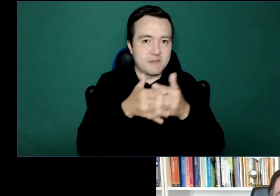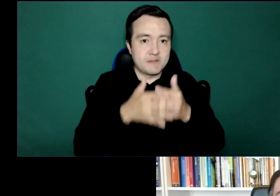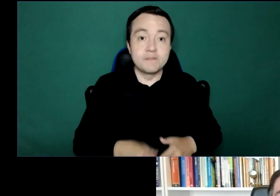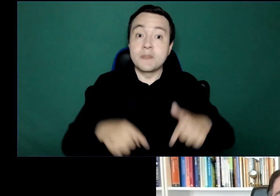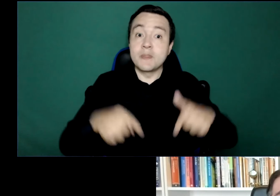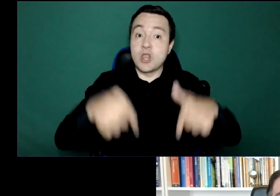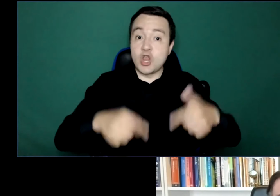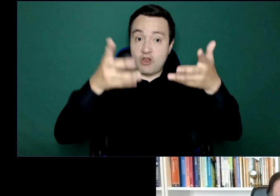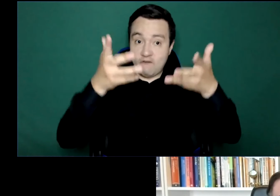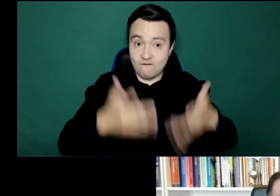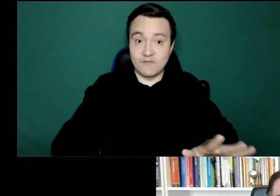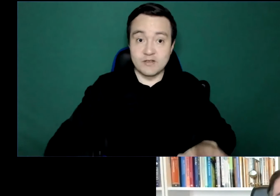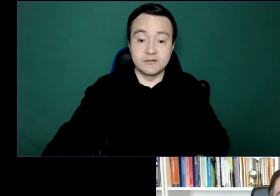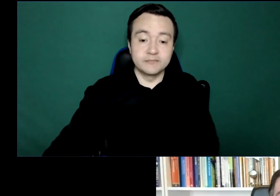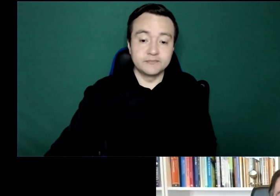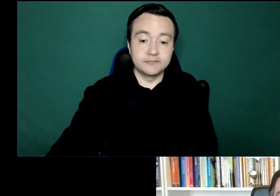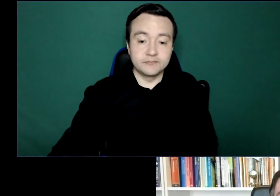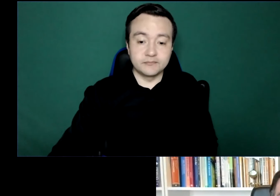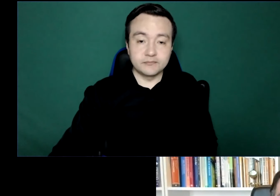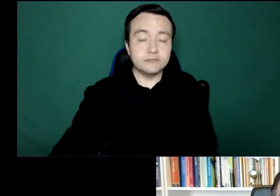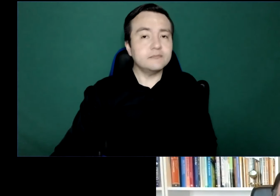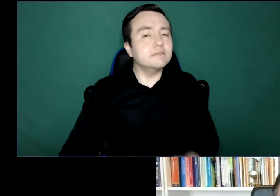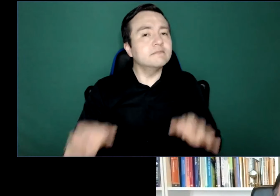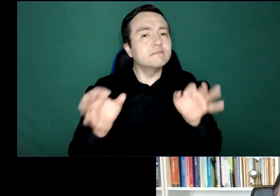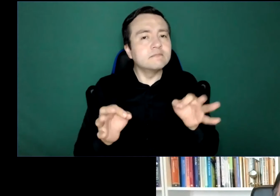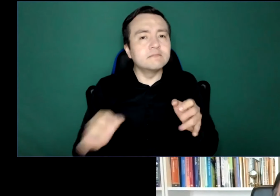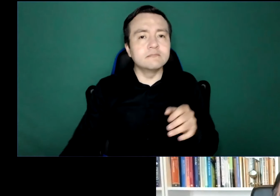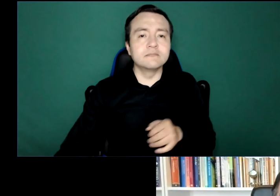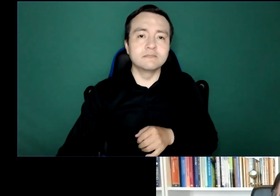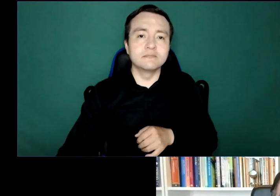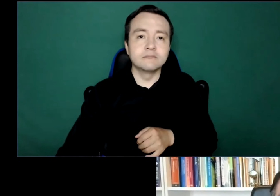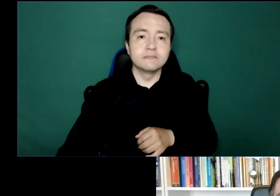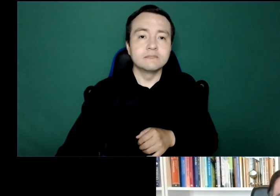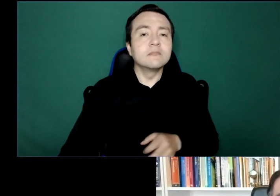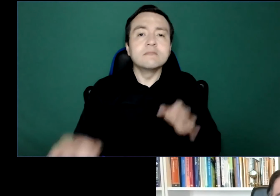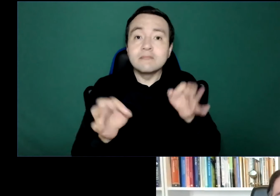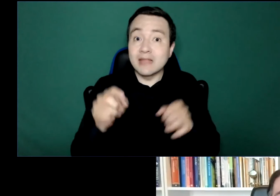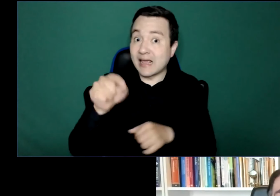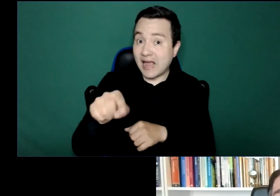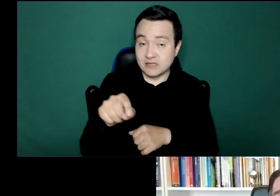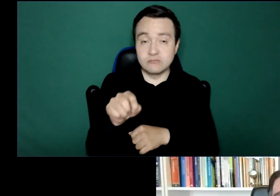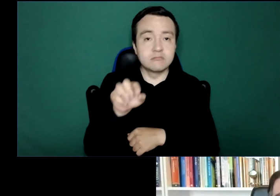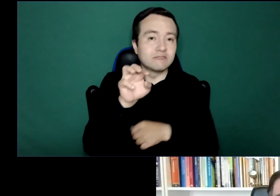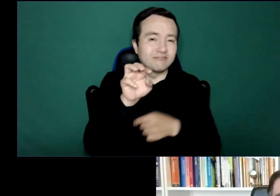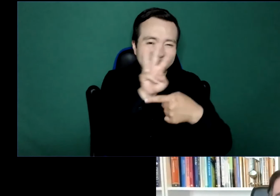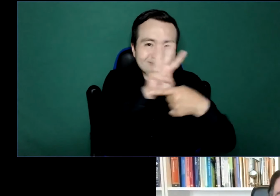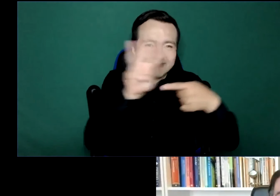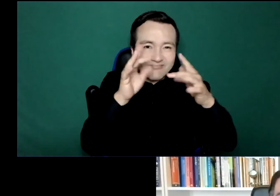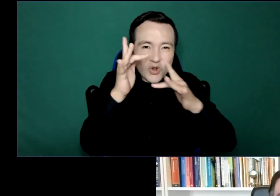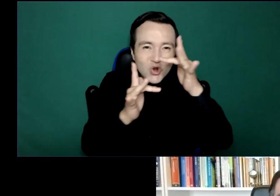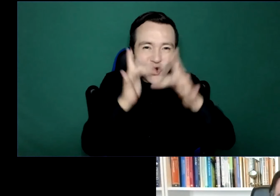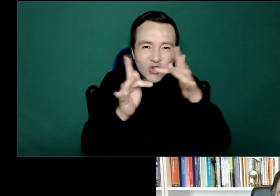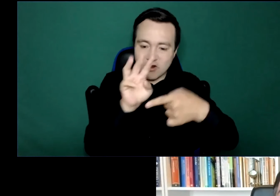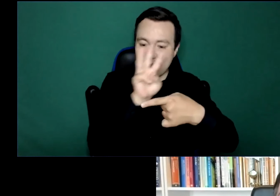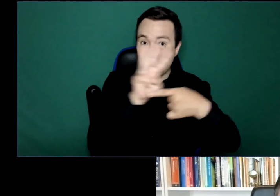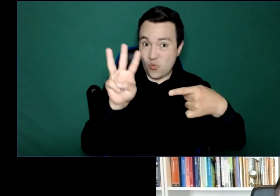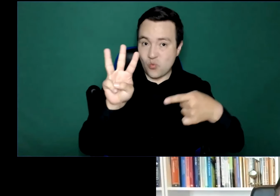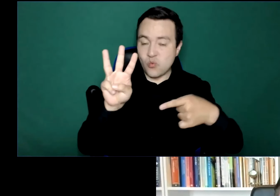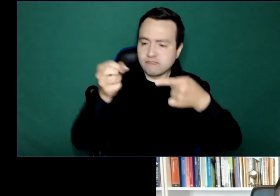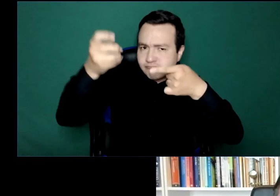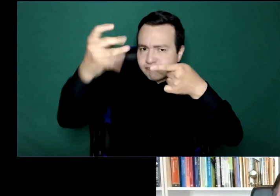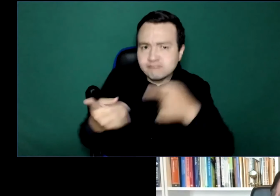share the calendar of the next events as well as the website where you can access the